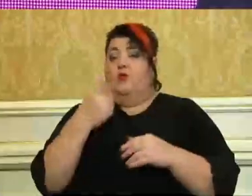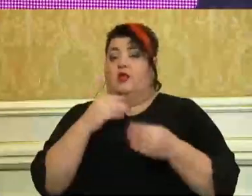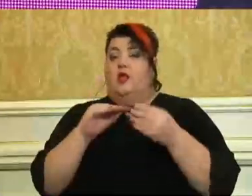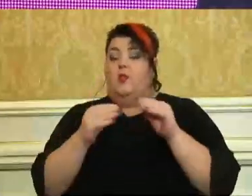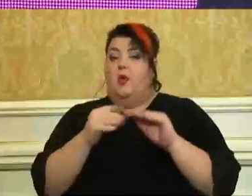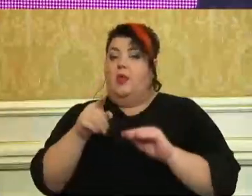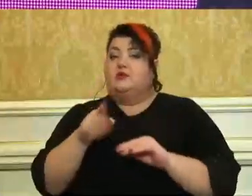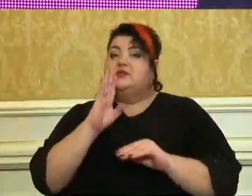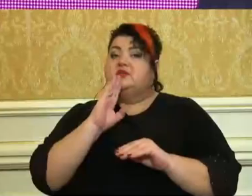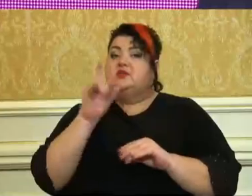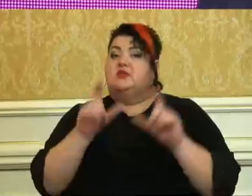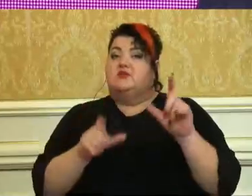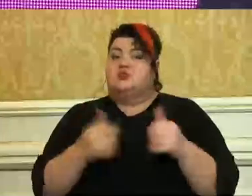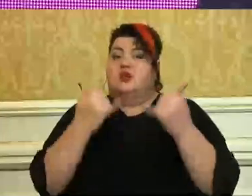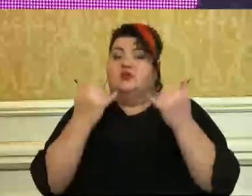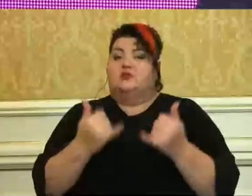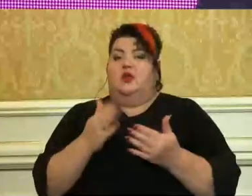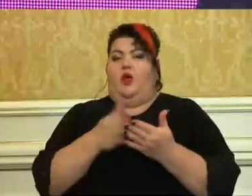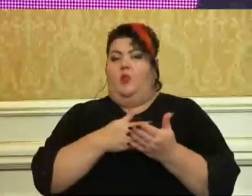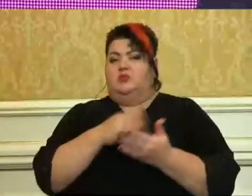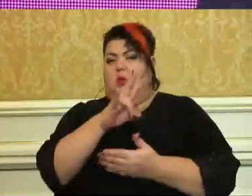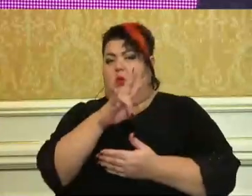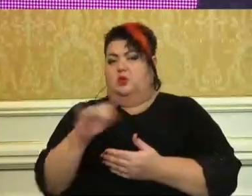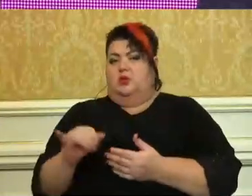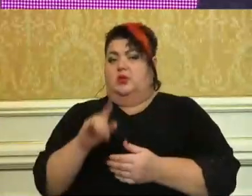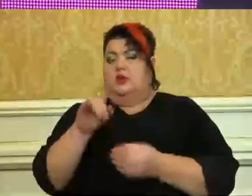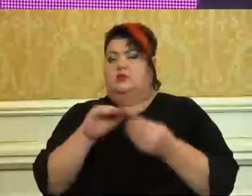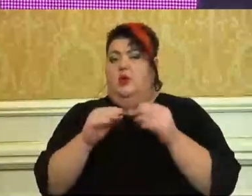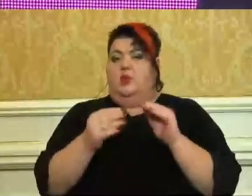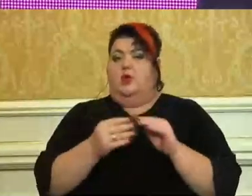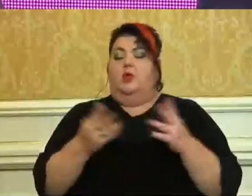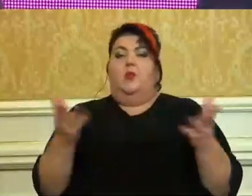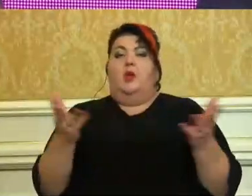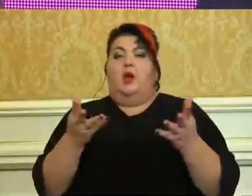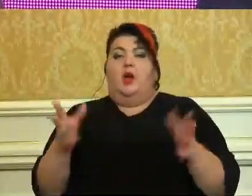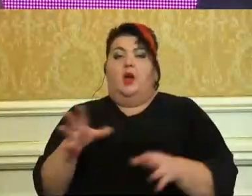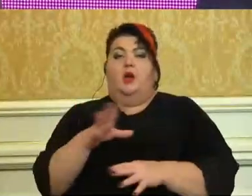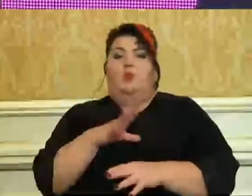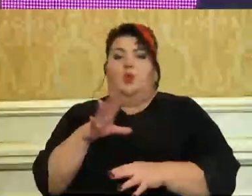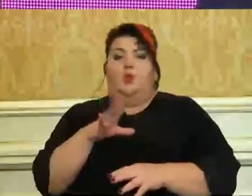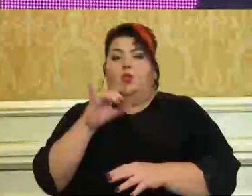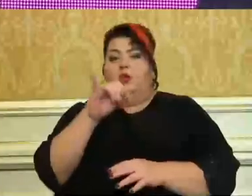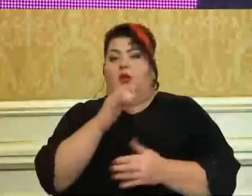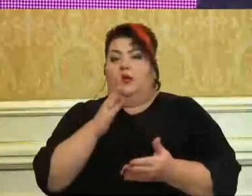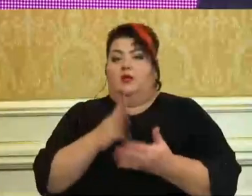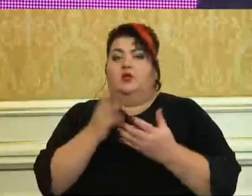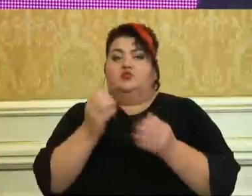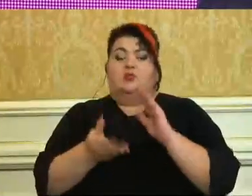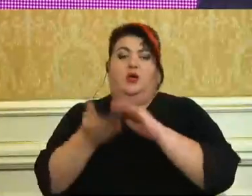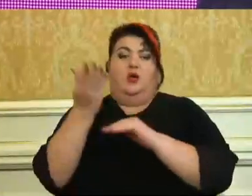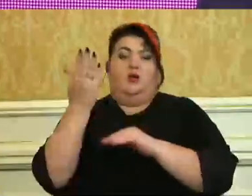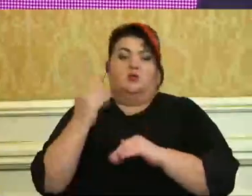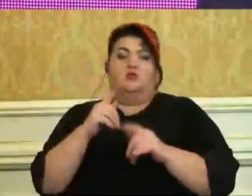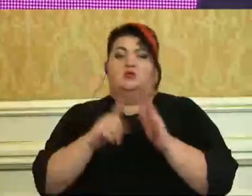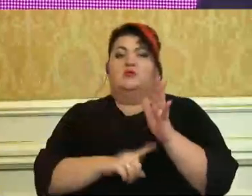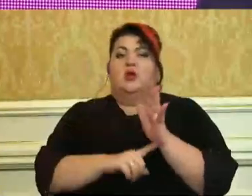current day. That's not the problem of them today. It's a problem we're facing previously, and we had